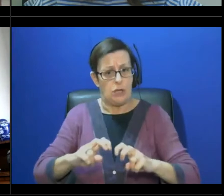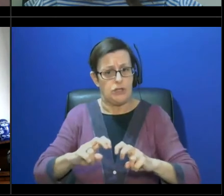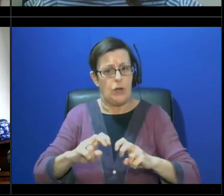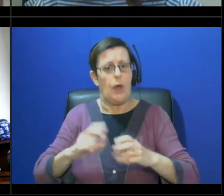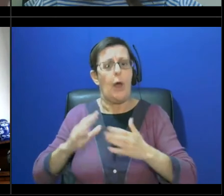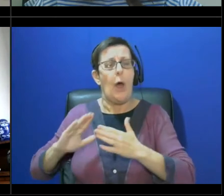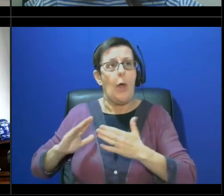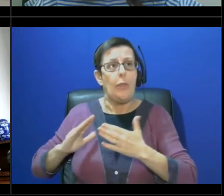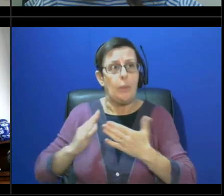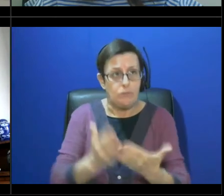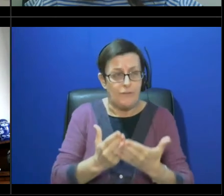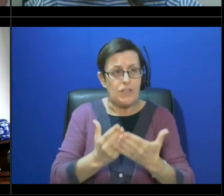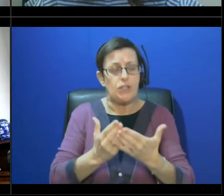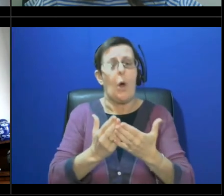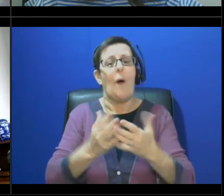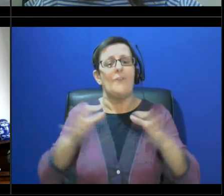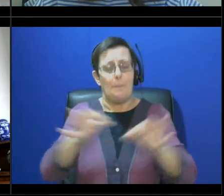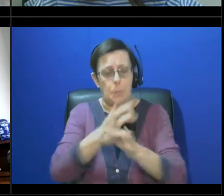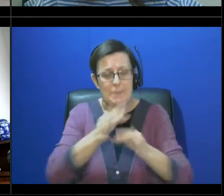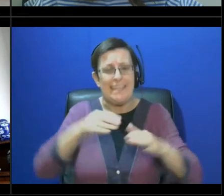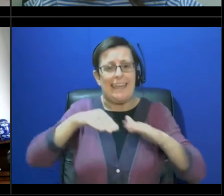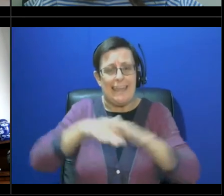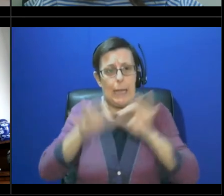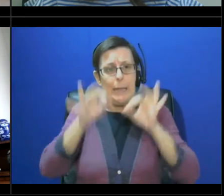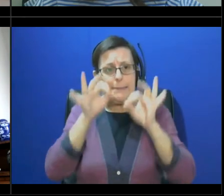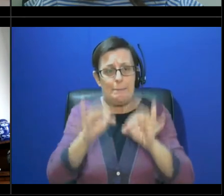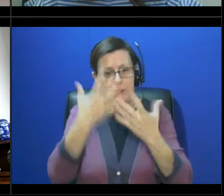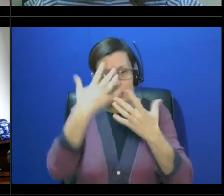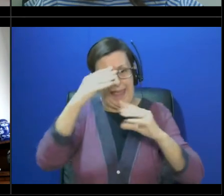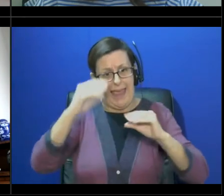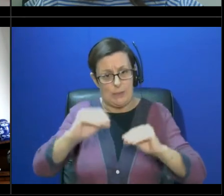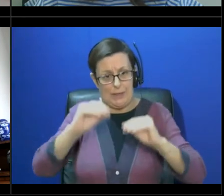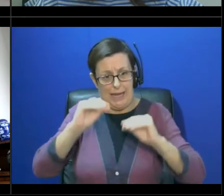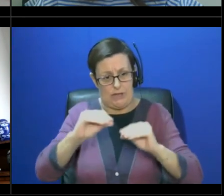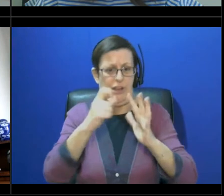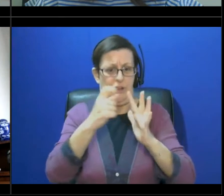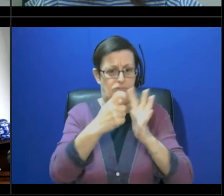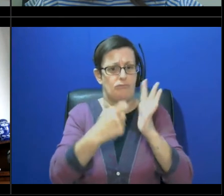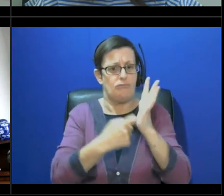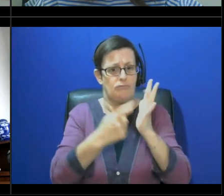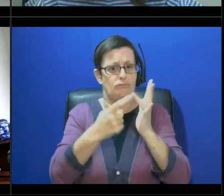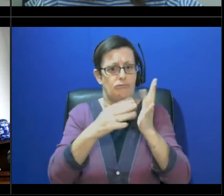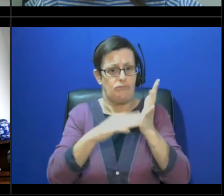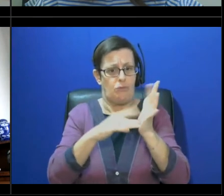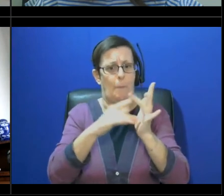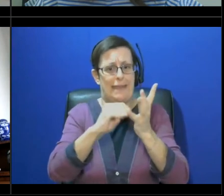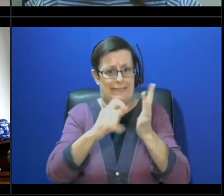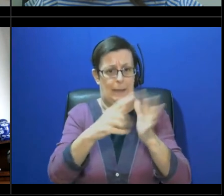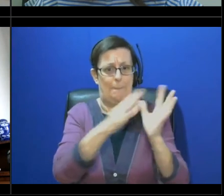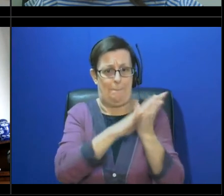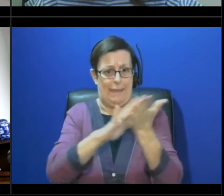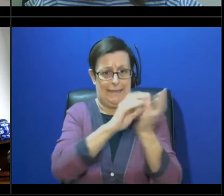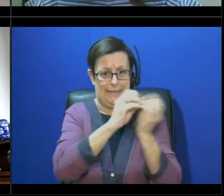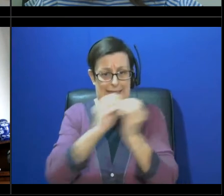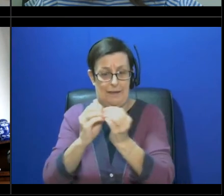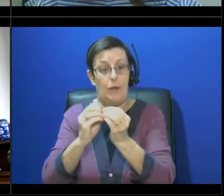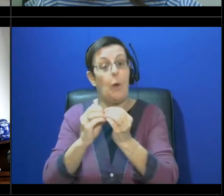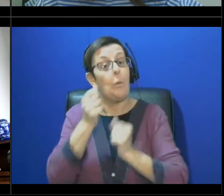in special education. That's what PROMISE stands for. We know that historically, particularly for children in special